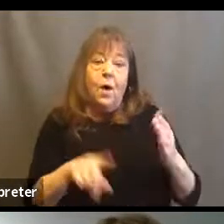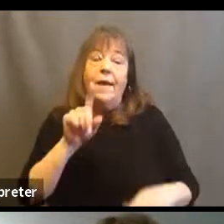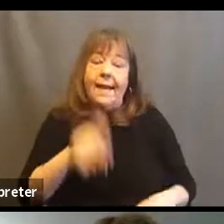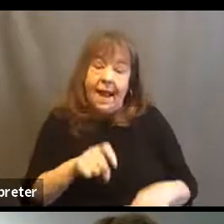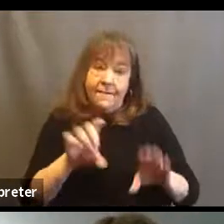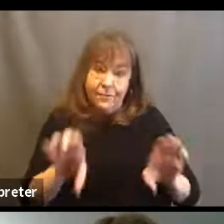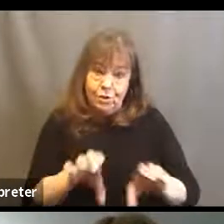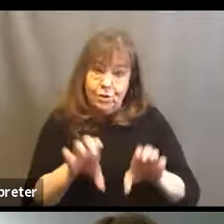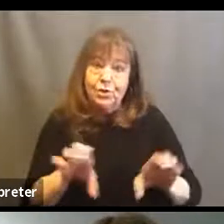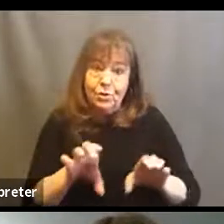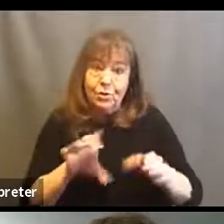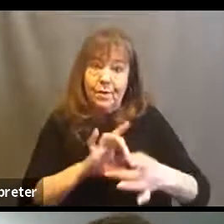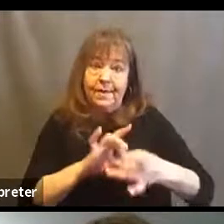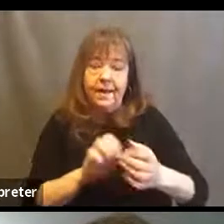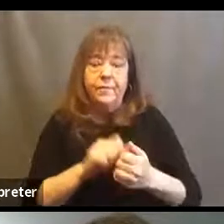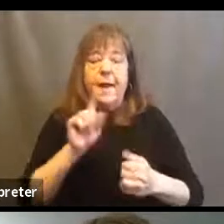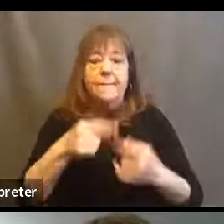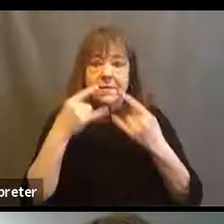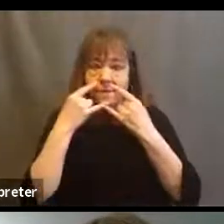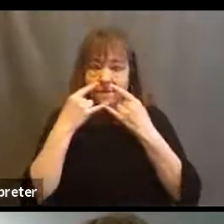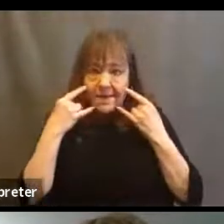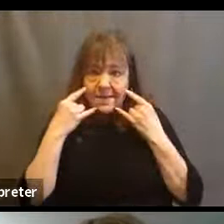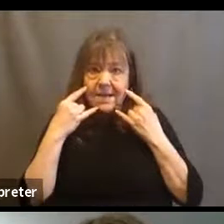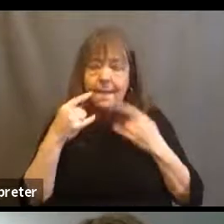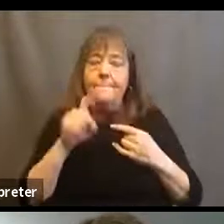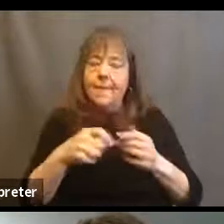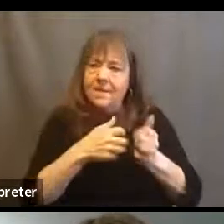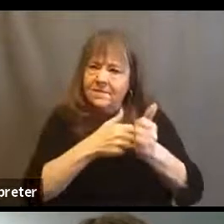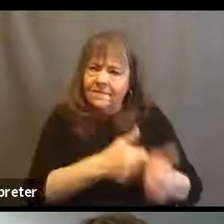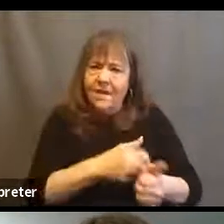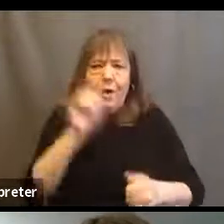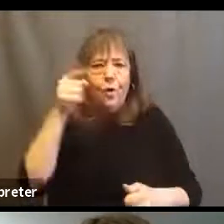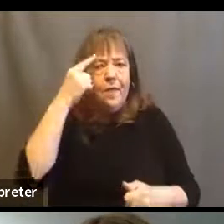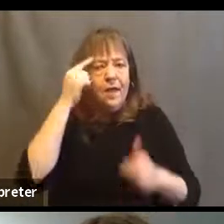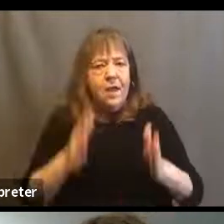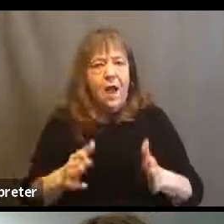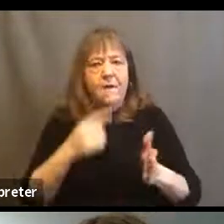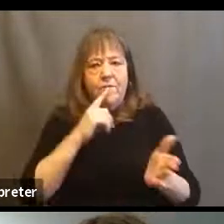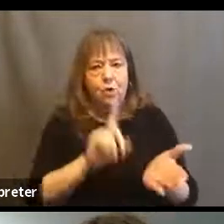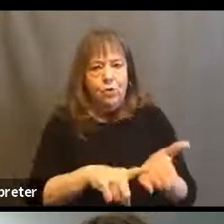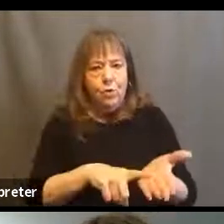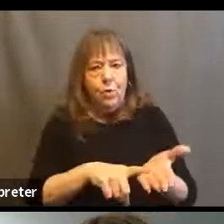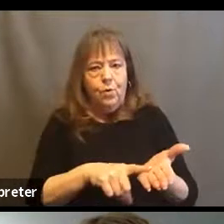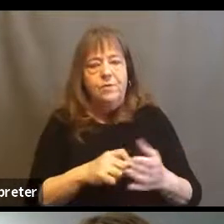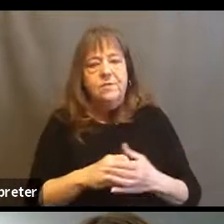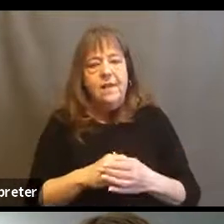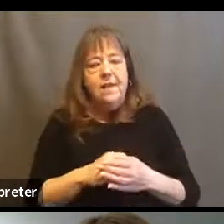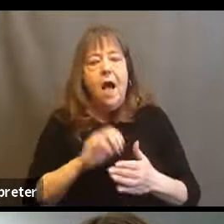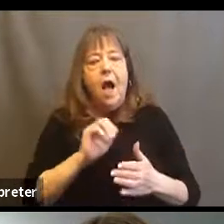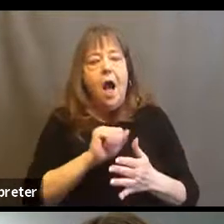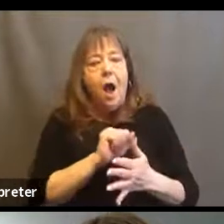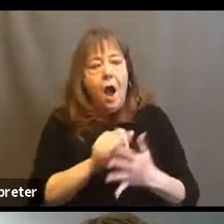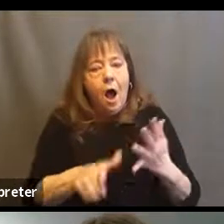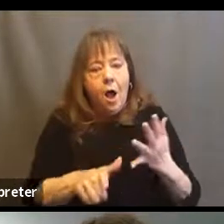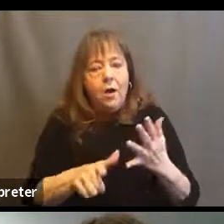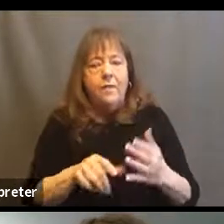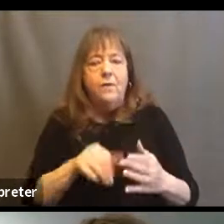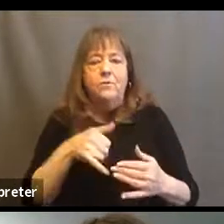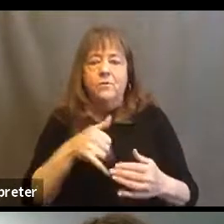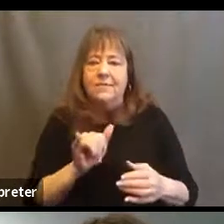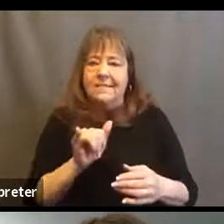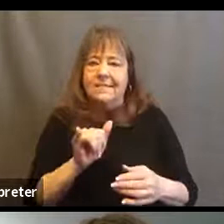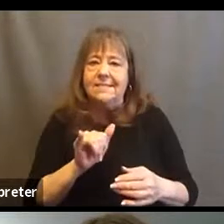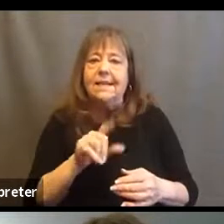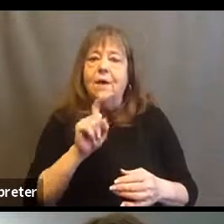taking relative to face coverings, relative to any of the governor's executive orders. All of those things are still in effect, and we do need to